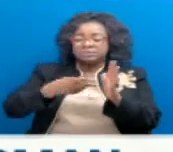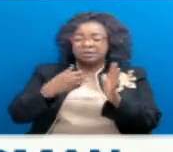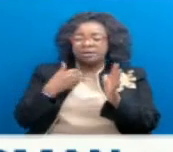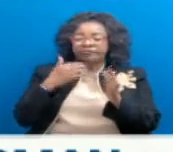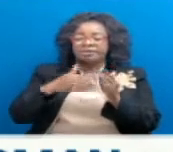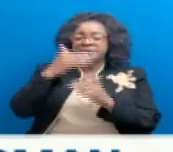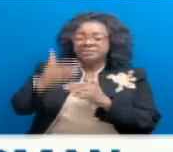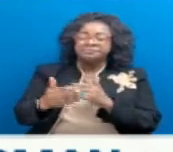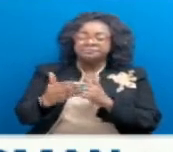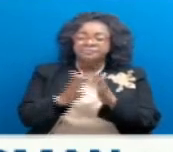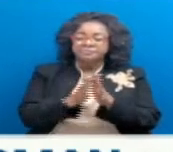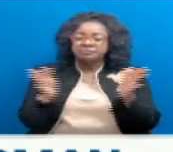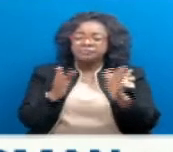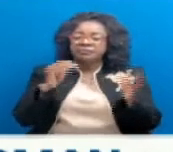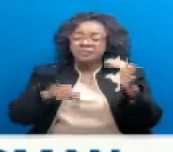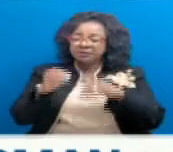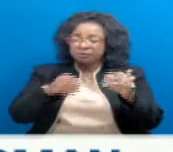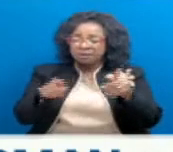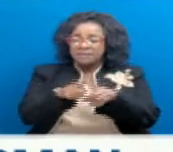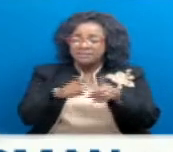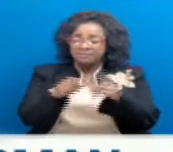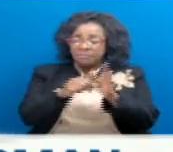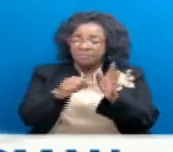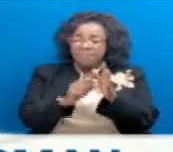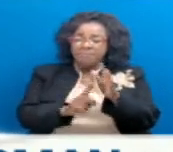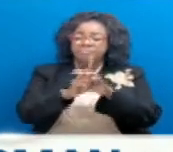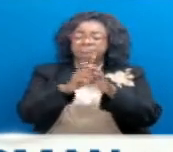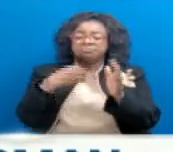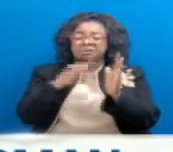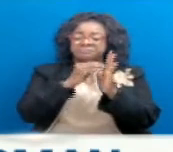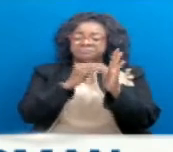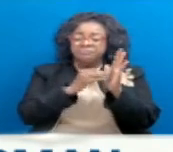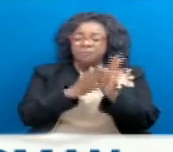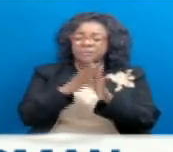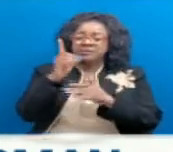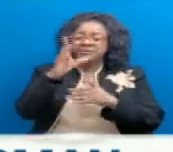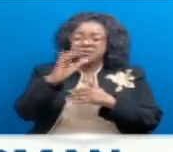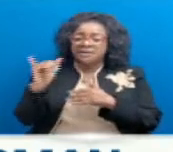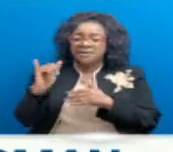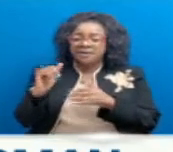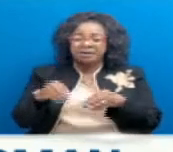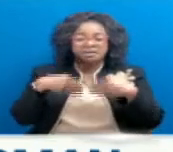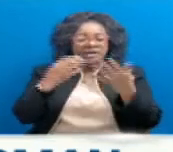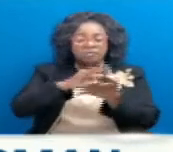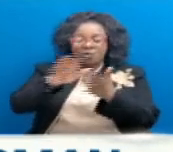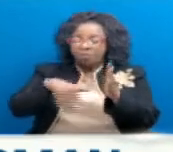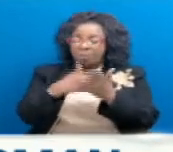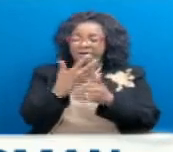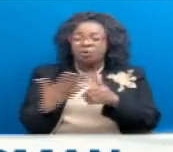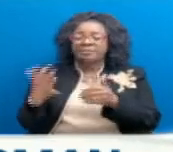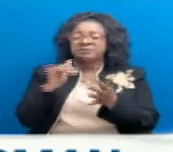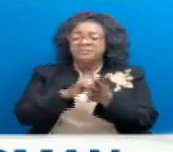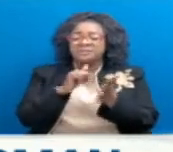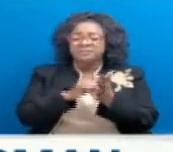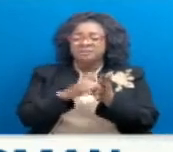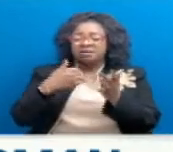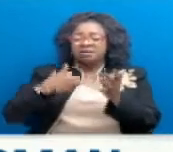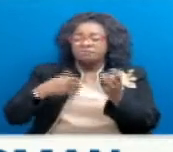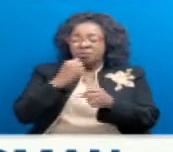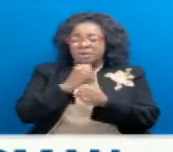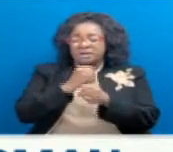polls, and while the saga ensued, I recorded statements with the DCI and gave all corresponding documents that pointed to the